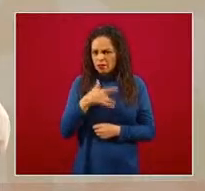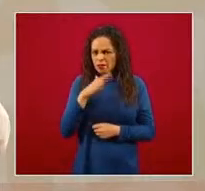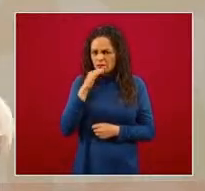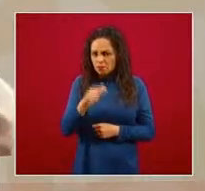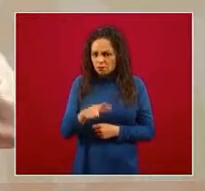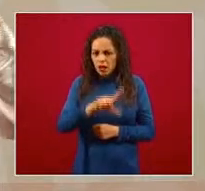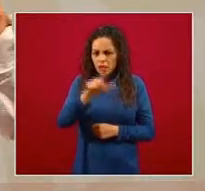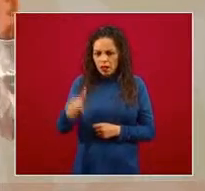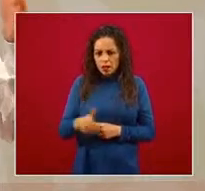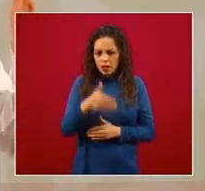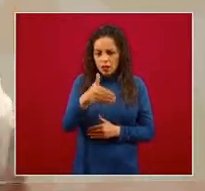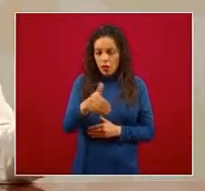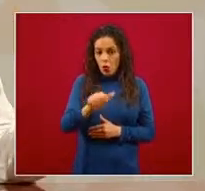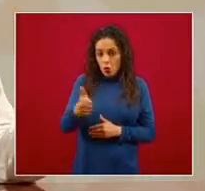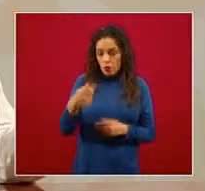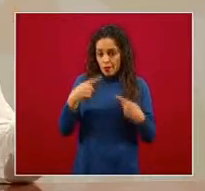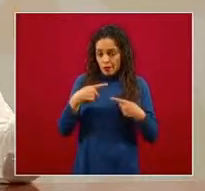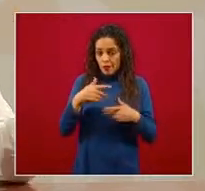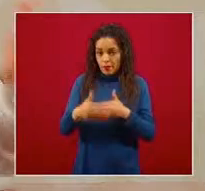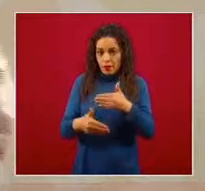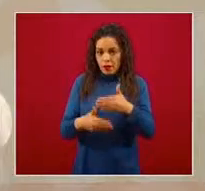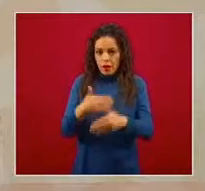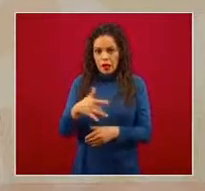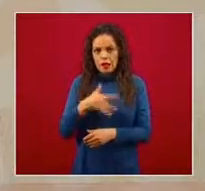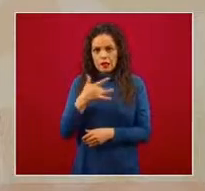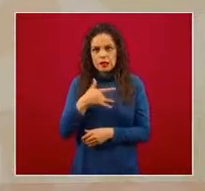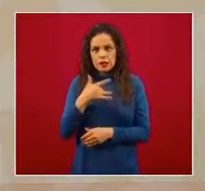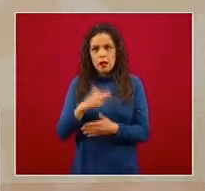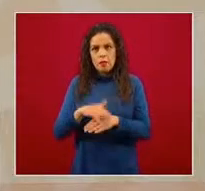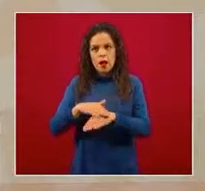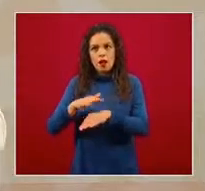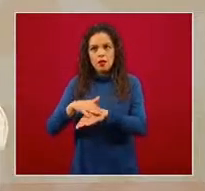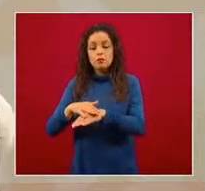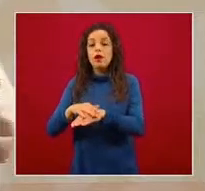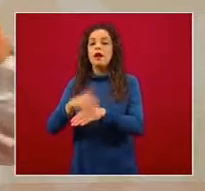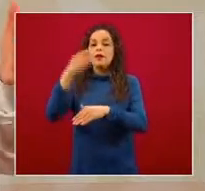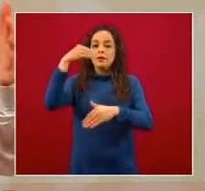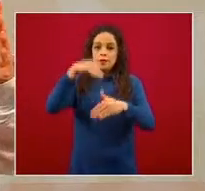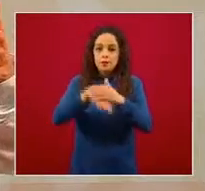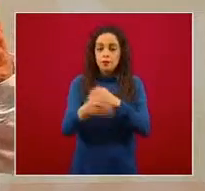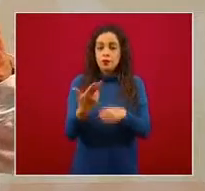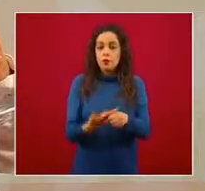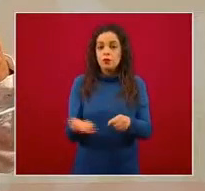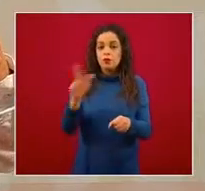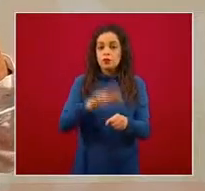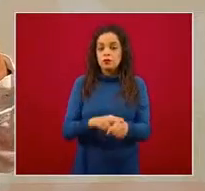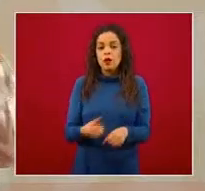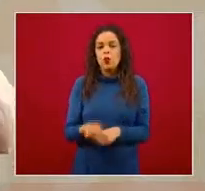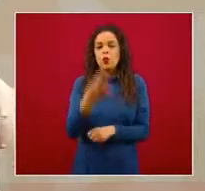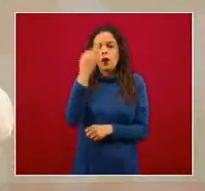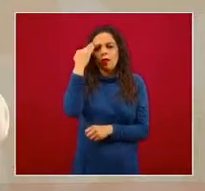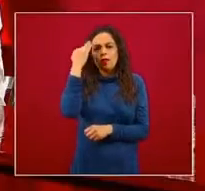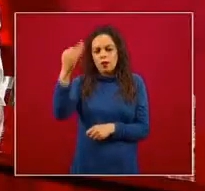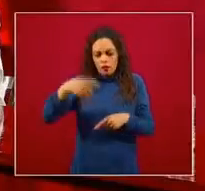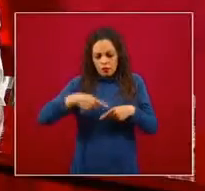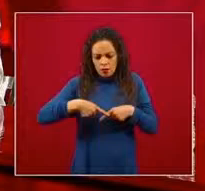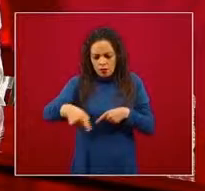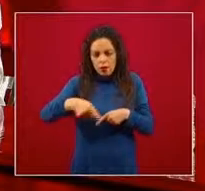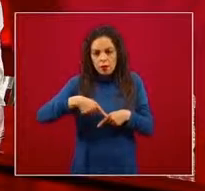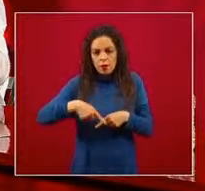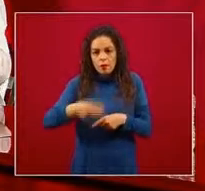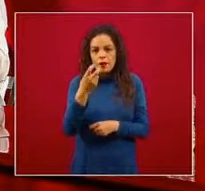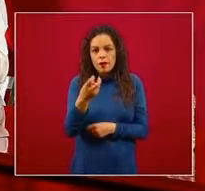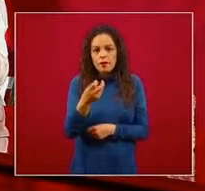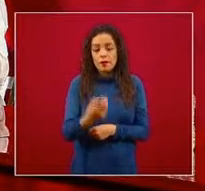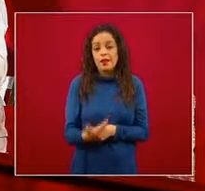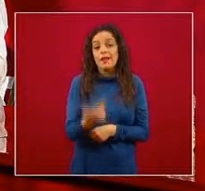then that person will have complications that will take them to the hospital. It takes about 5 to 7 days for that to